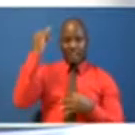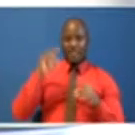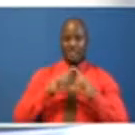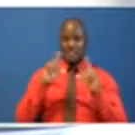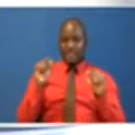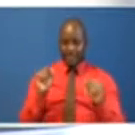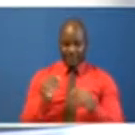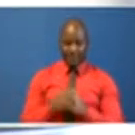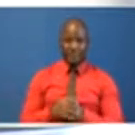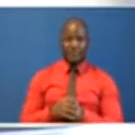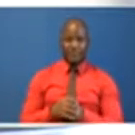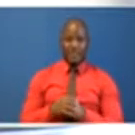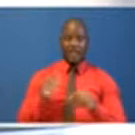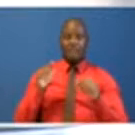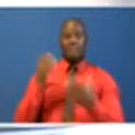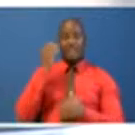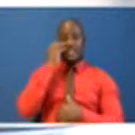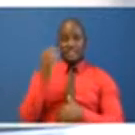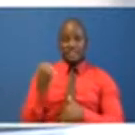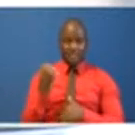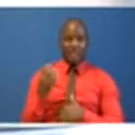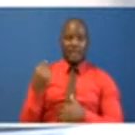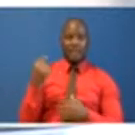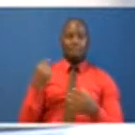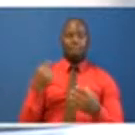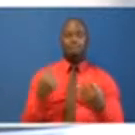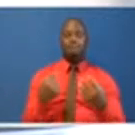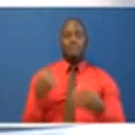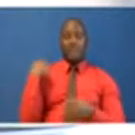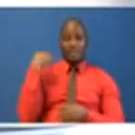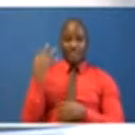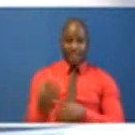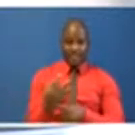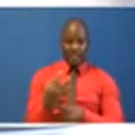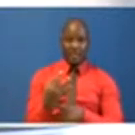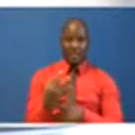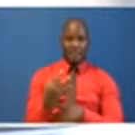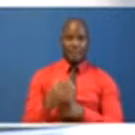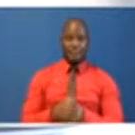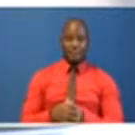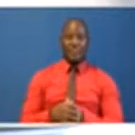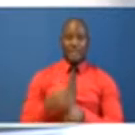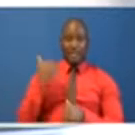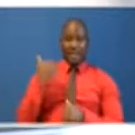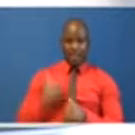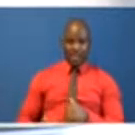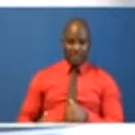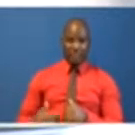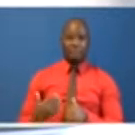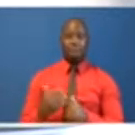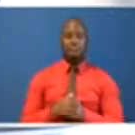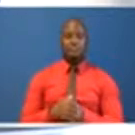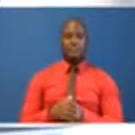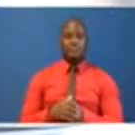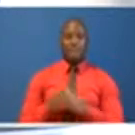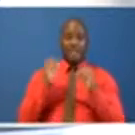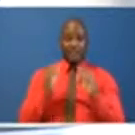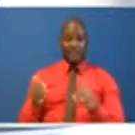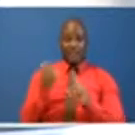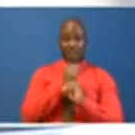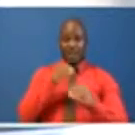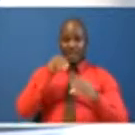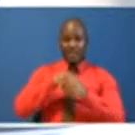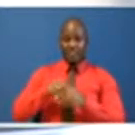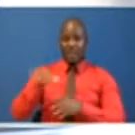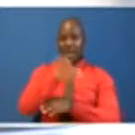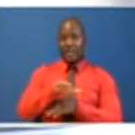said very unfortunately number three right i am i am money so if you get into